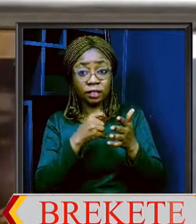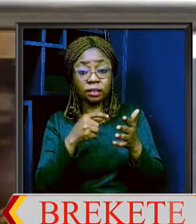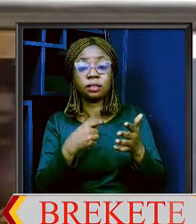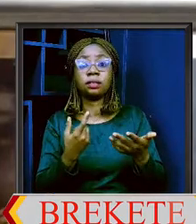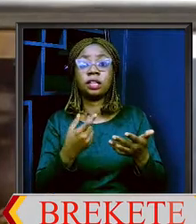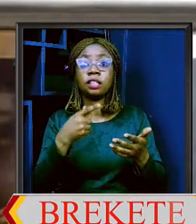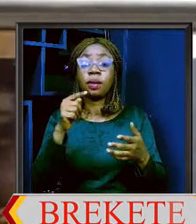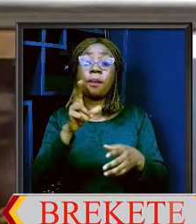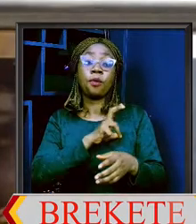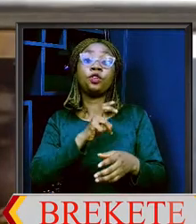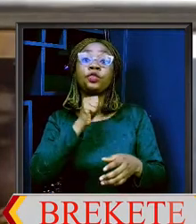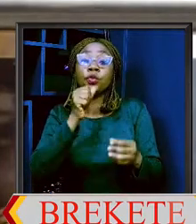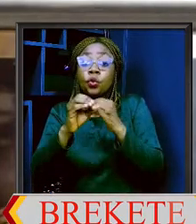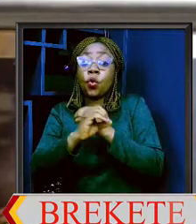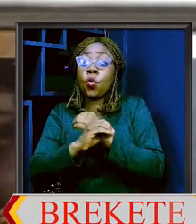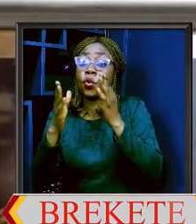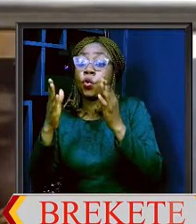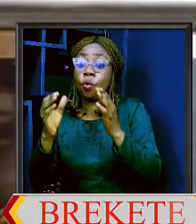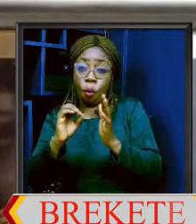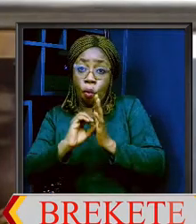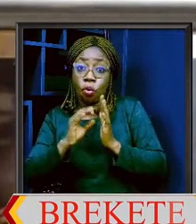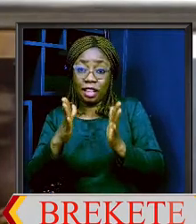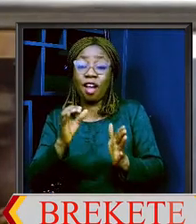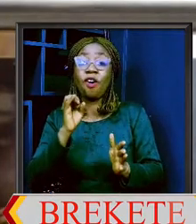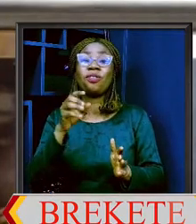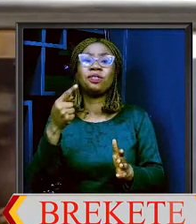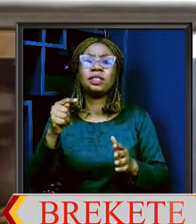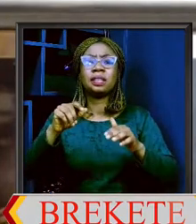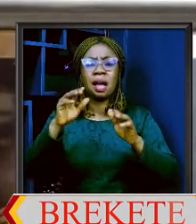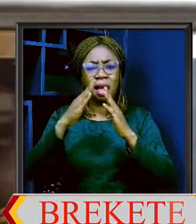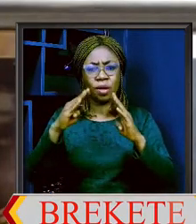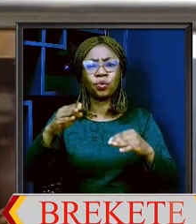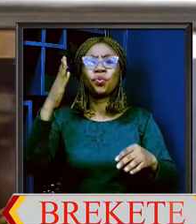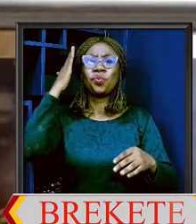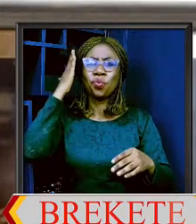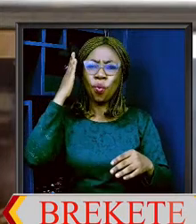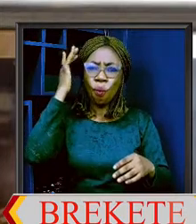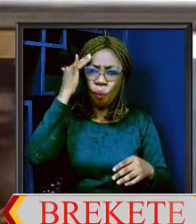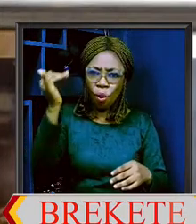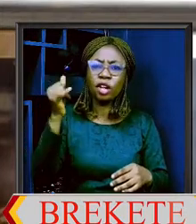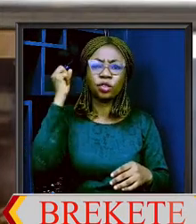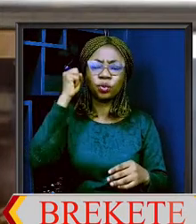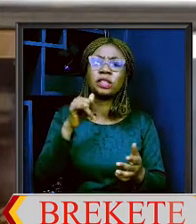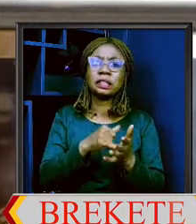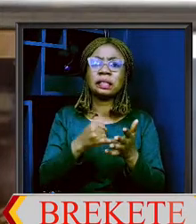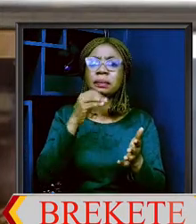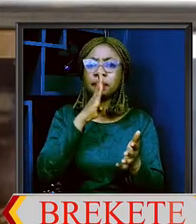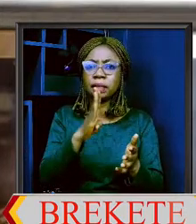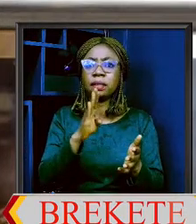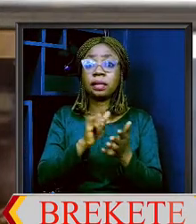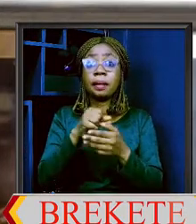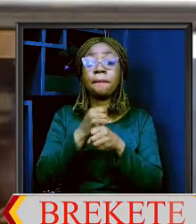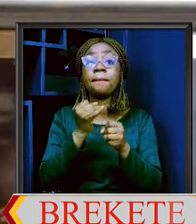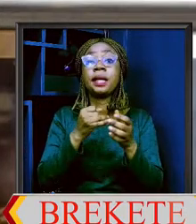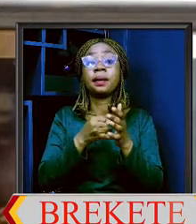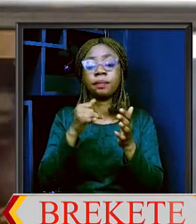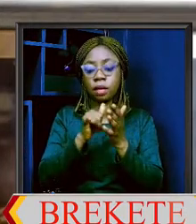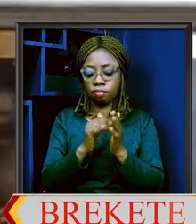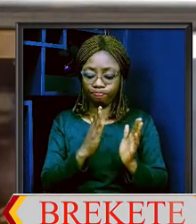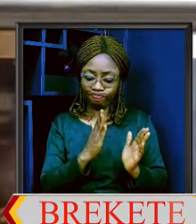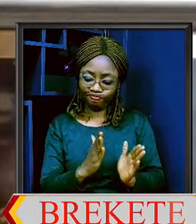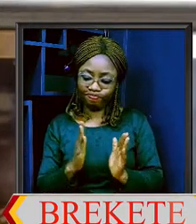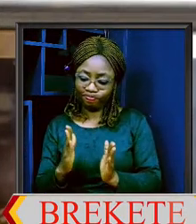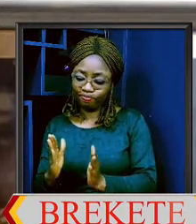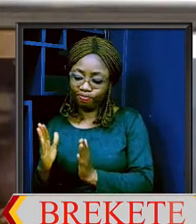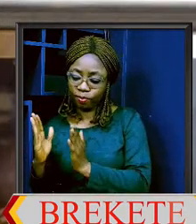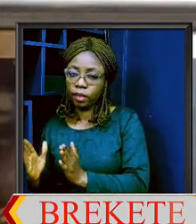owner of the of the house why should this be so this made him and the D DLS to set up a